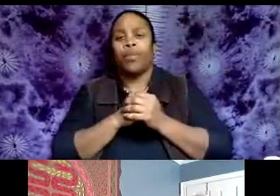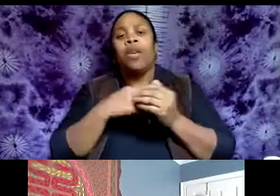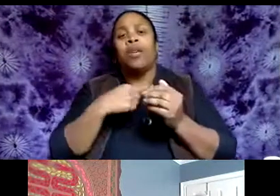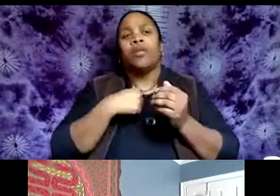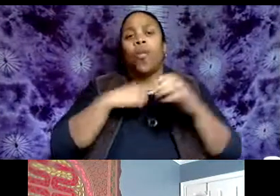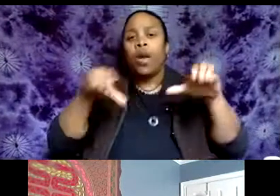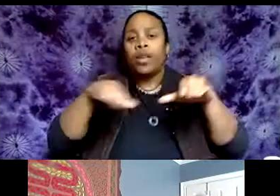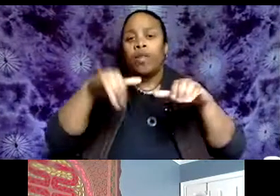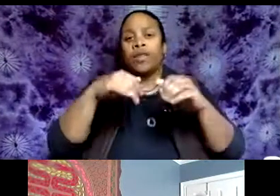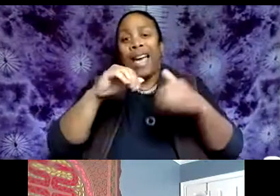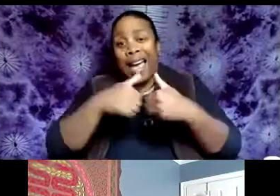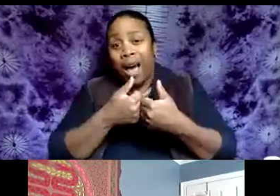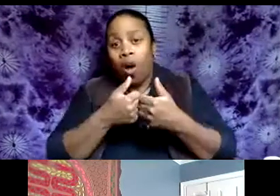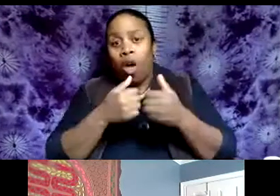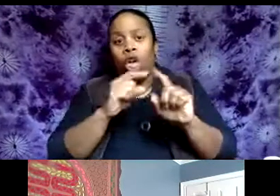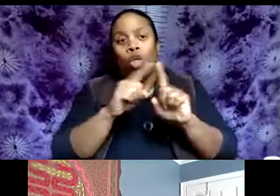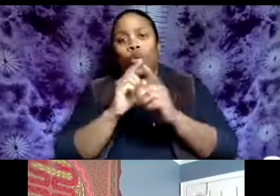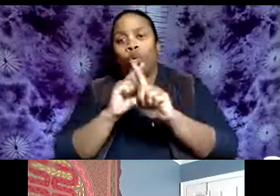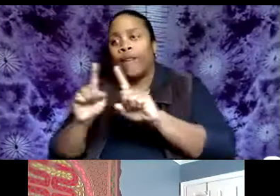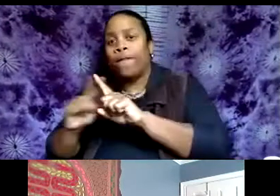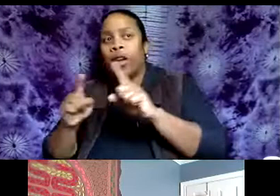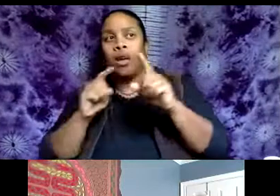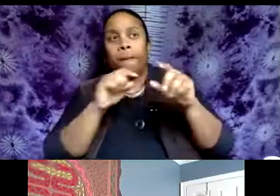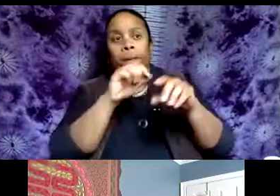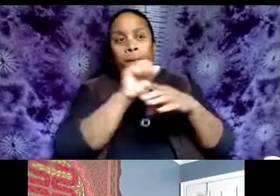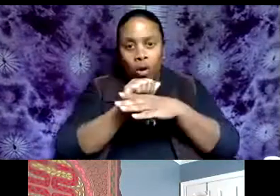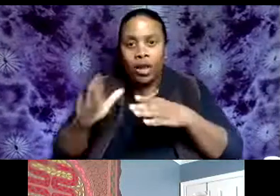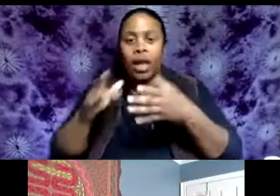of modalities, including belly dancing,